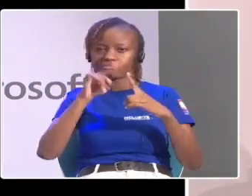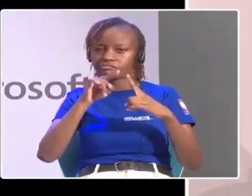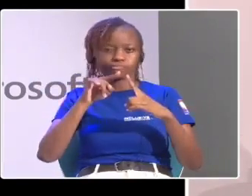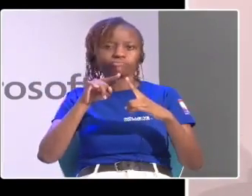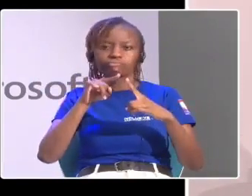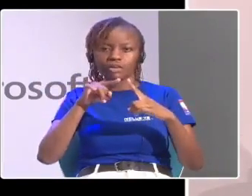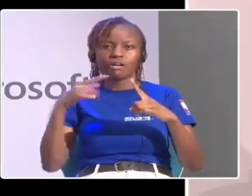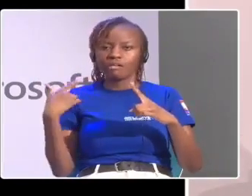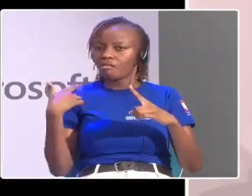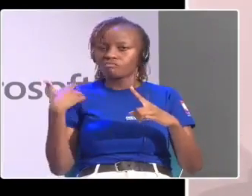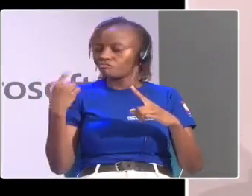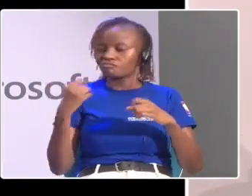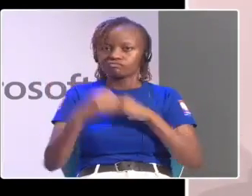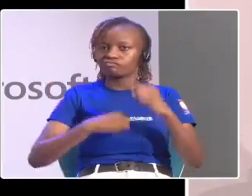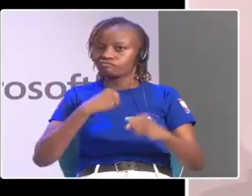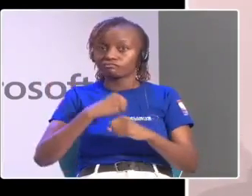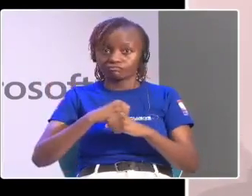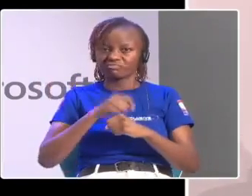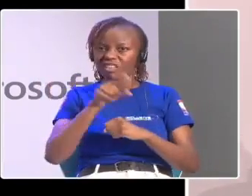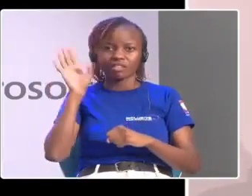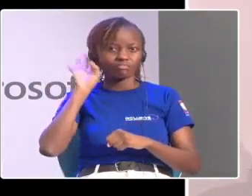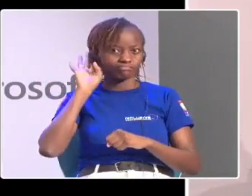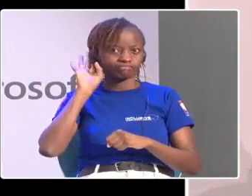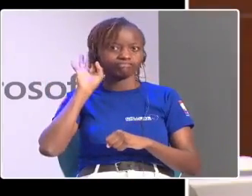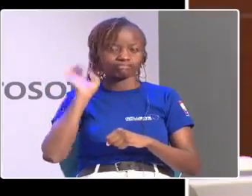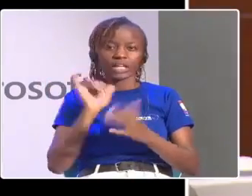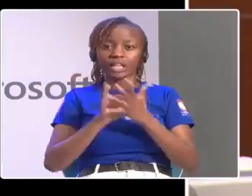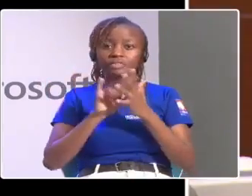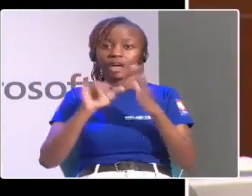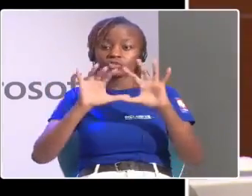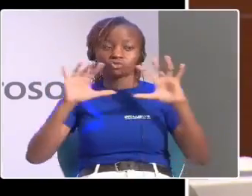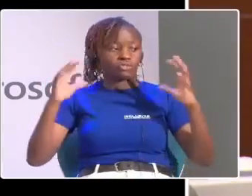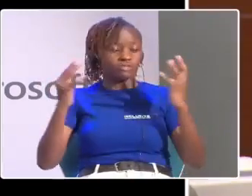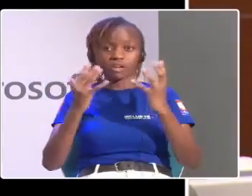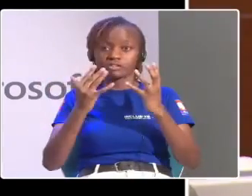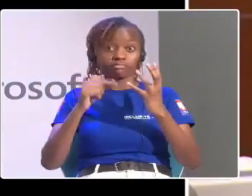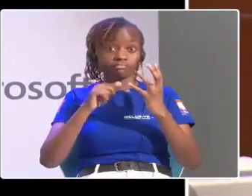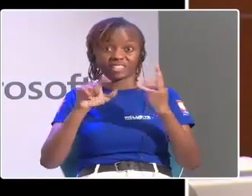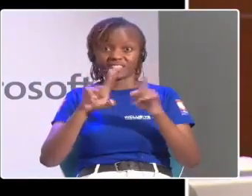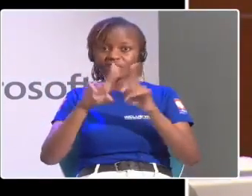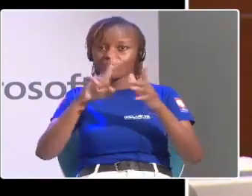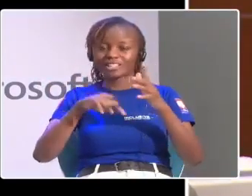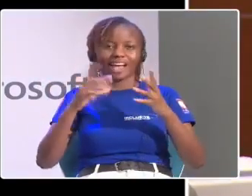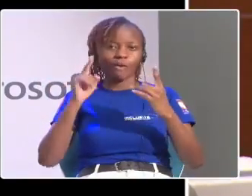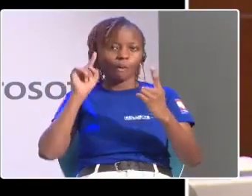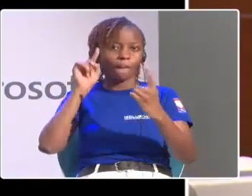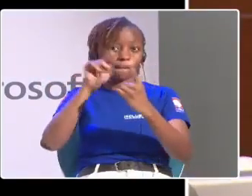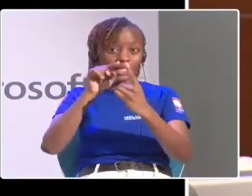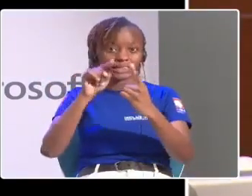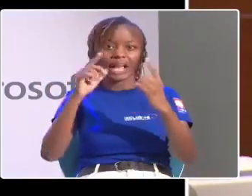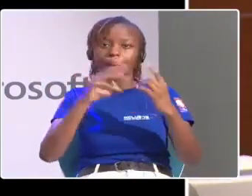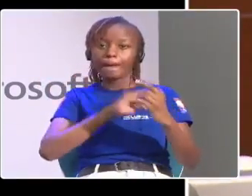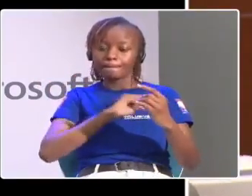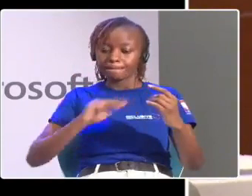the last couple of years. You heard that universal is part of our mission statement,